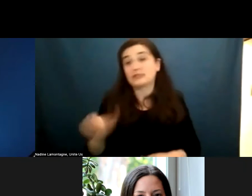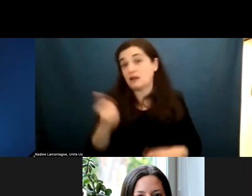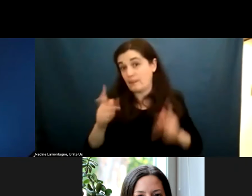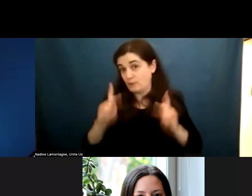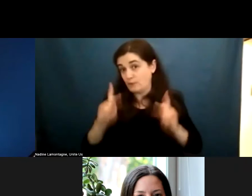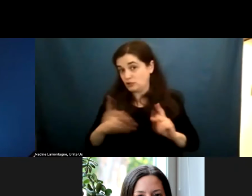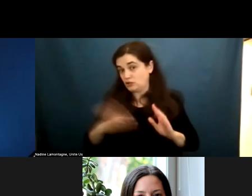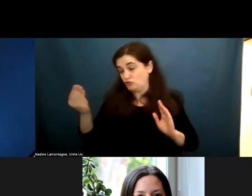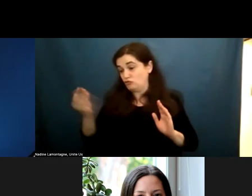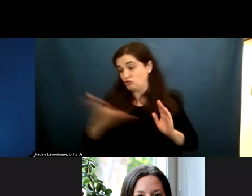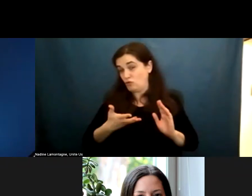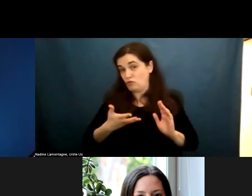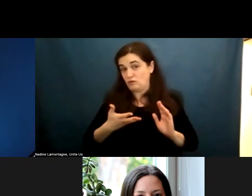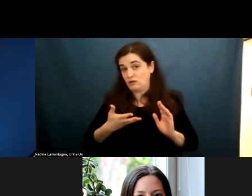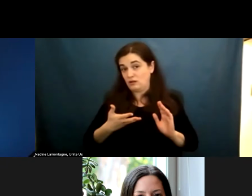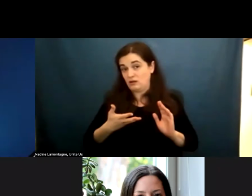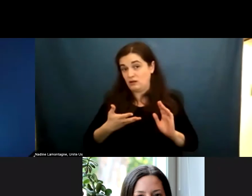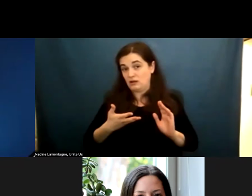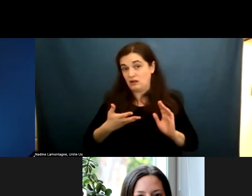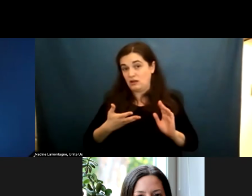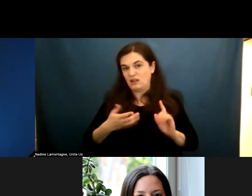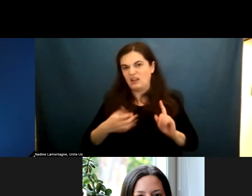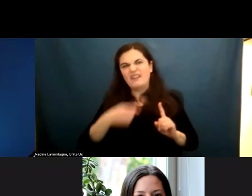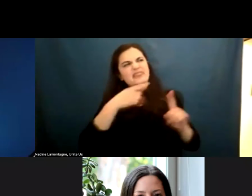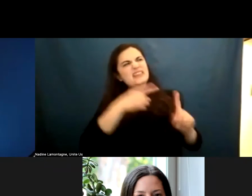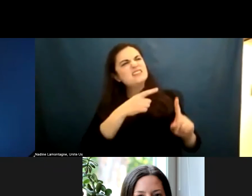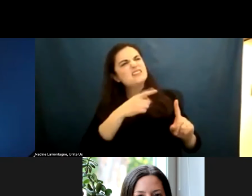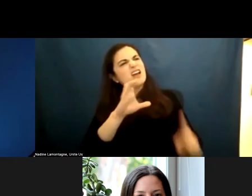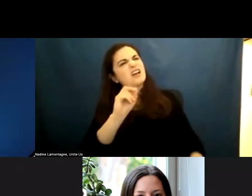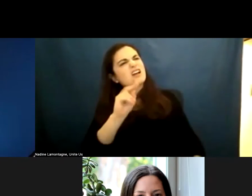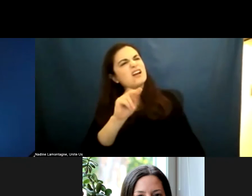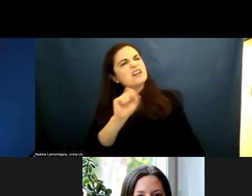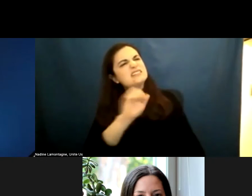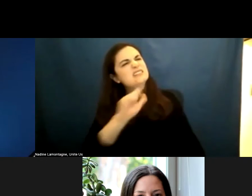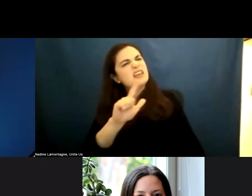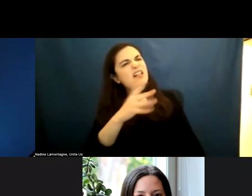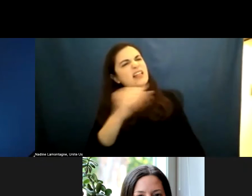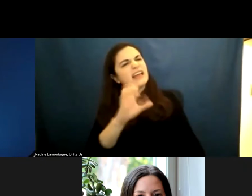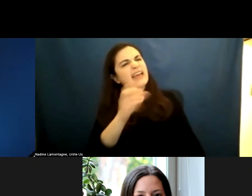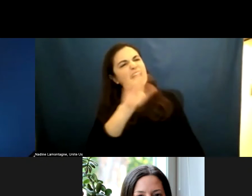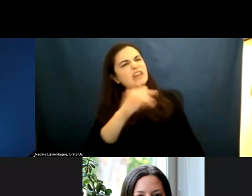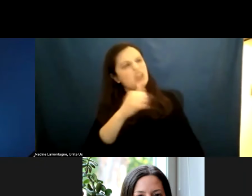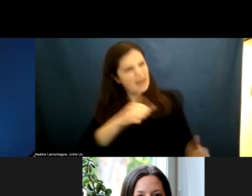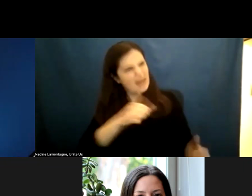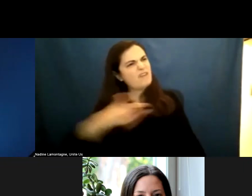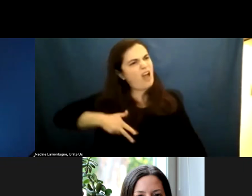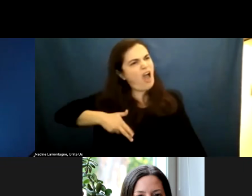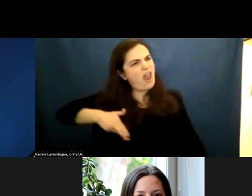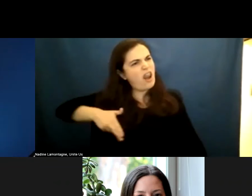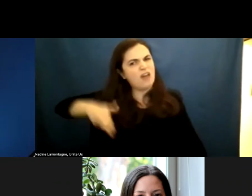said, you know, Wisconsin's a conceal and carry state. So did you notice we didn't go through a metal detector? And I thought, oh